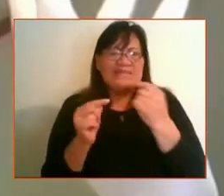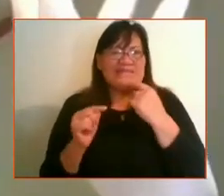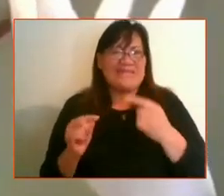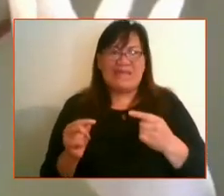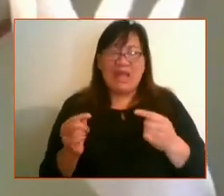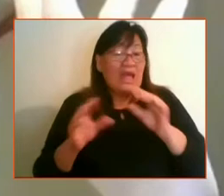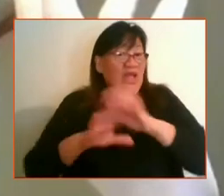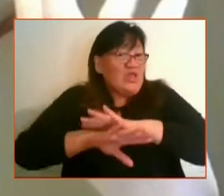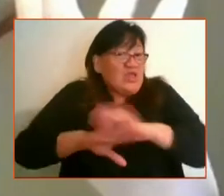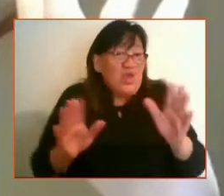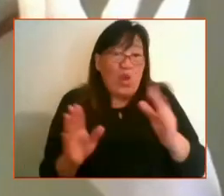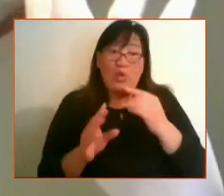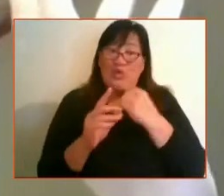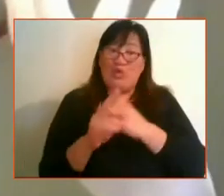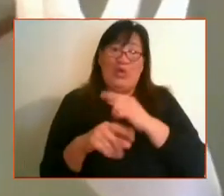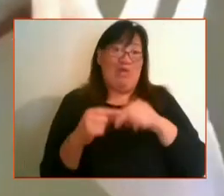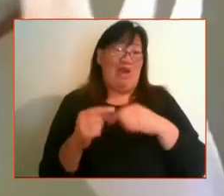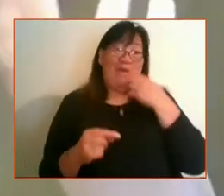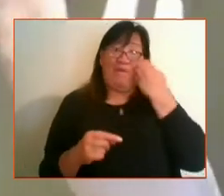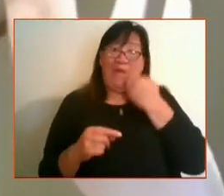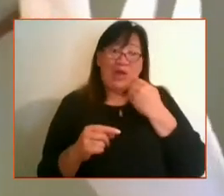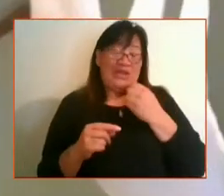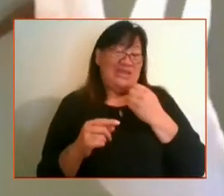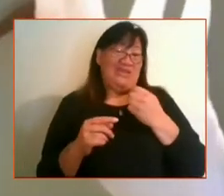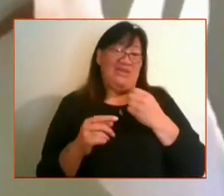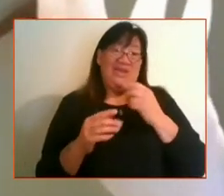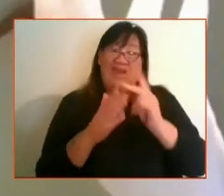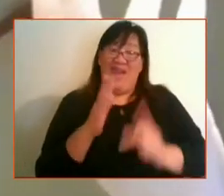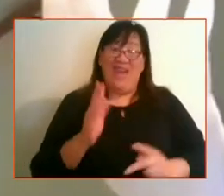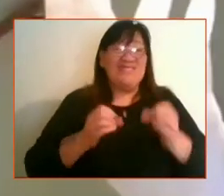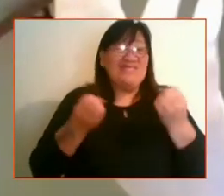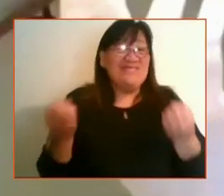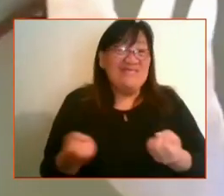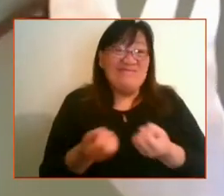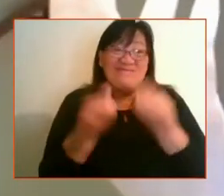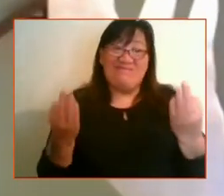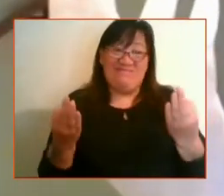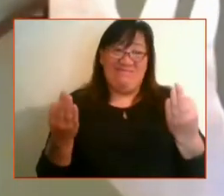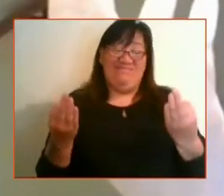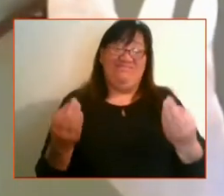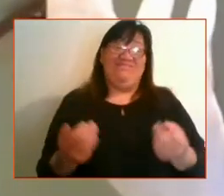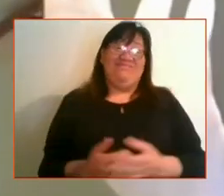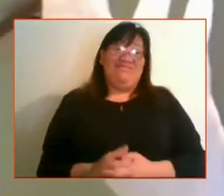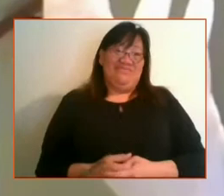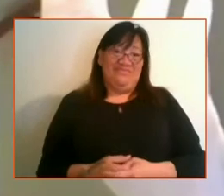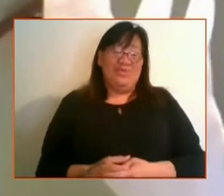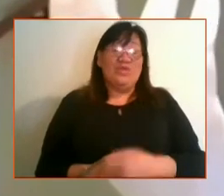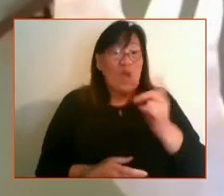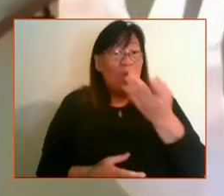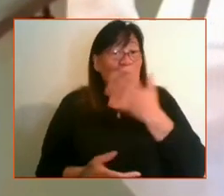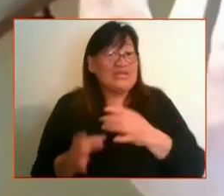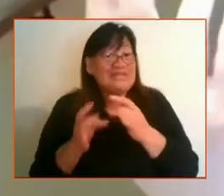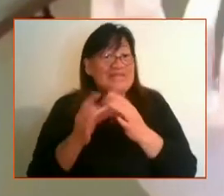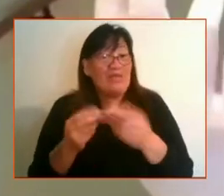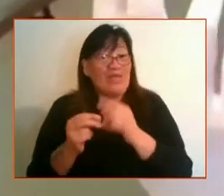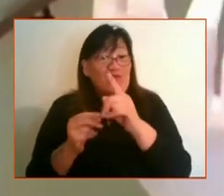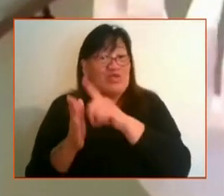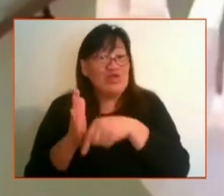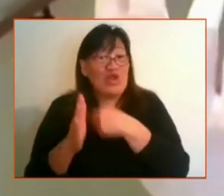mention of Māoridom whatsoever. So how will your, let's start with you, Jonathan Young, how will